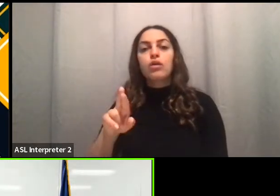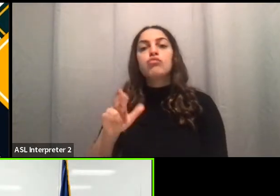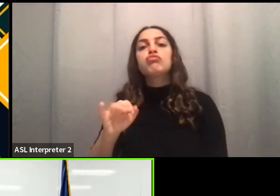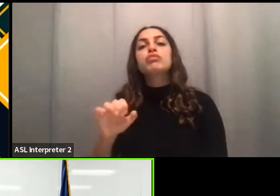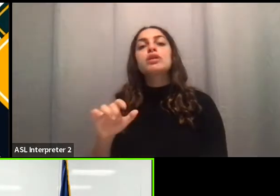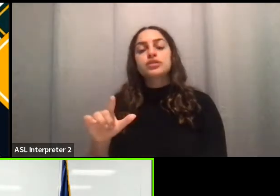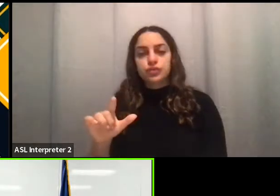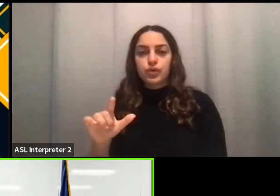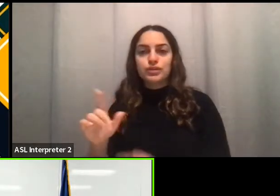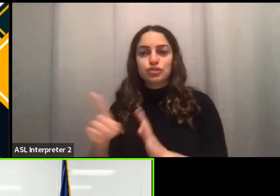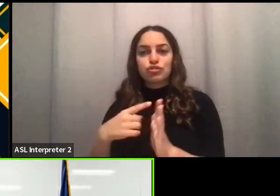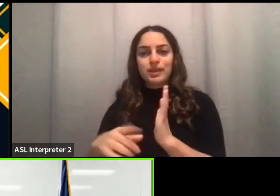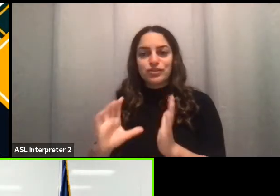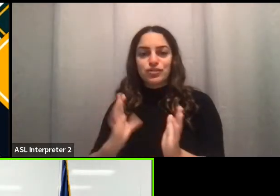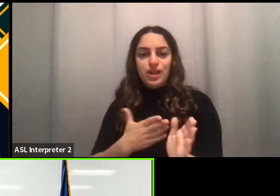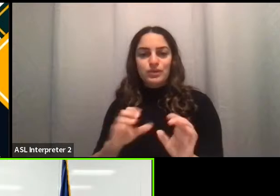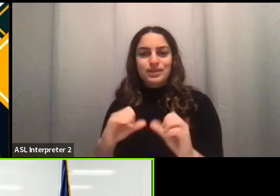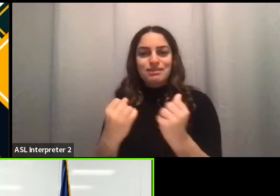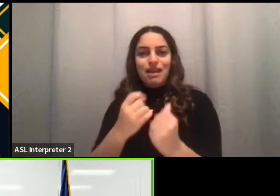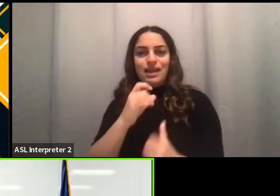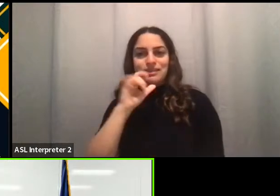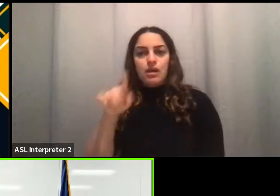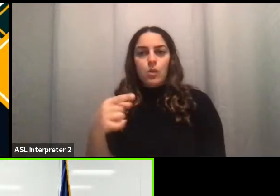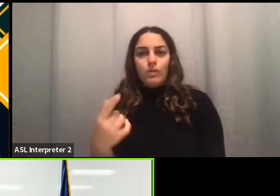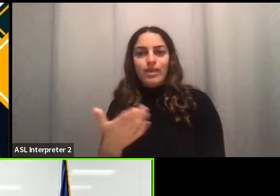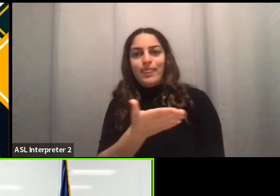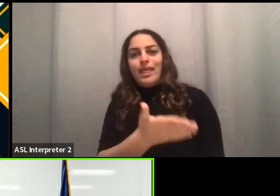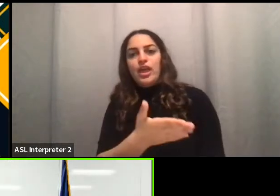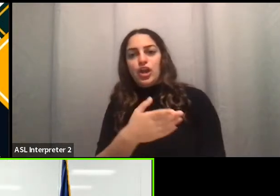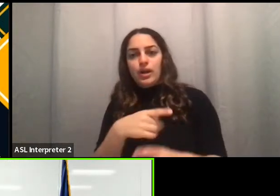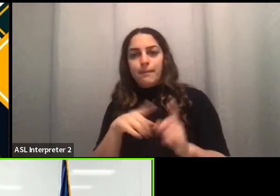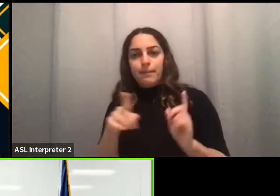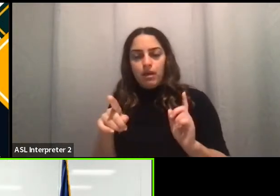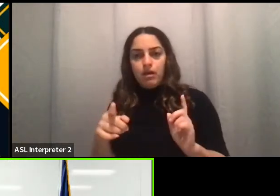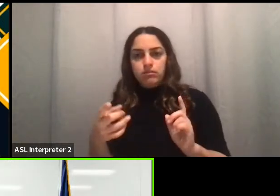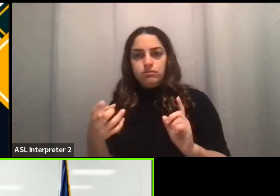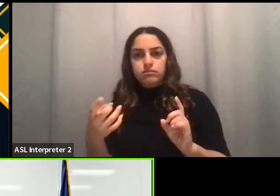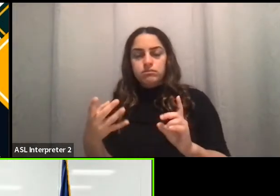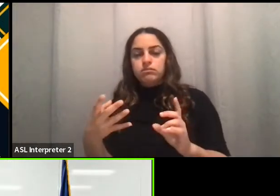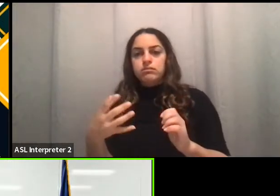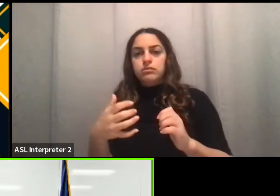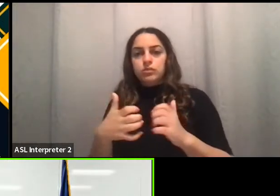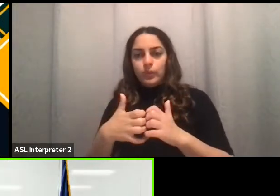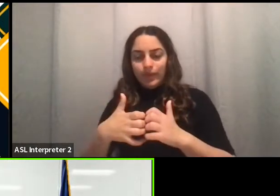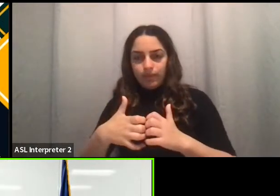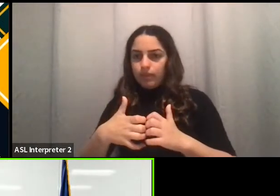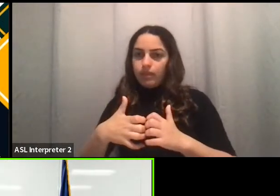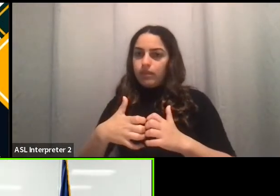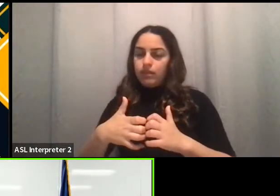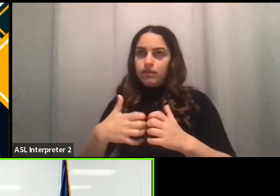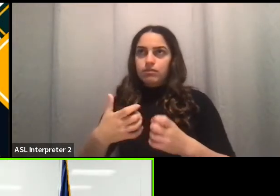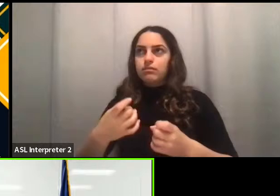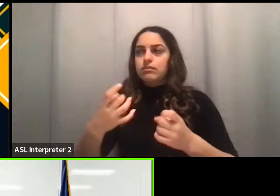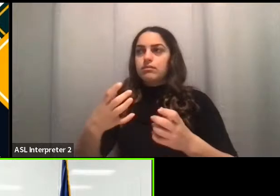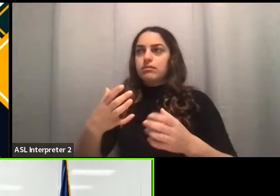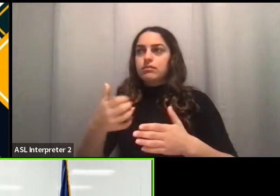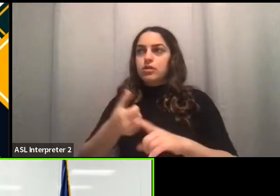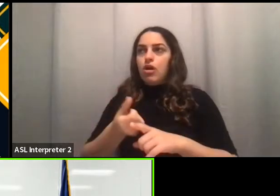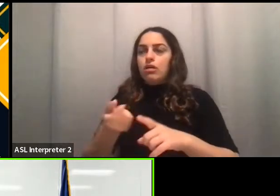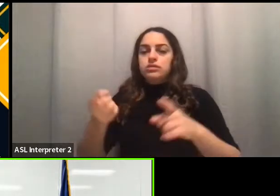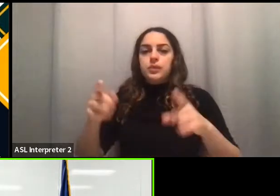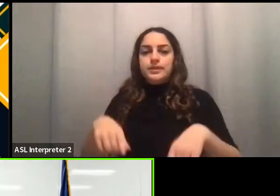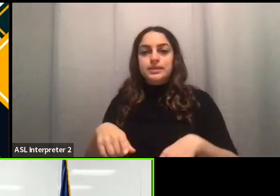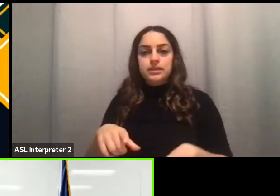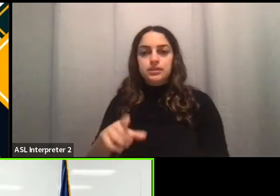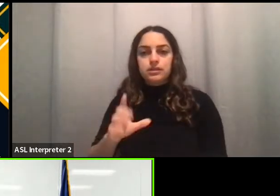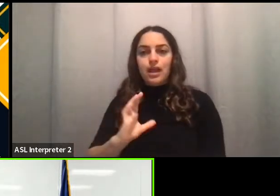society is not only present but proliferating with devastating consequences our hearts go